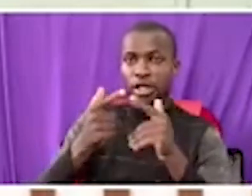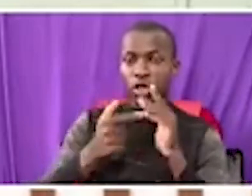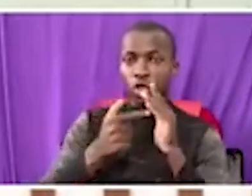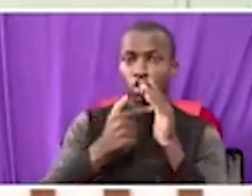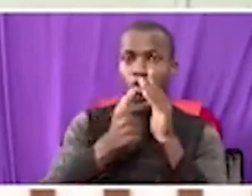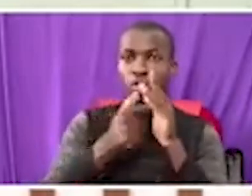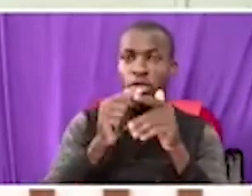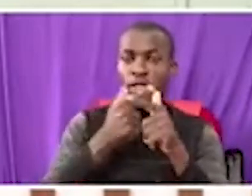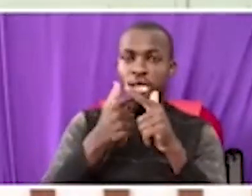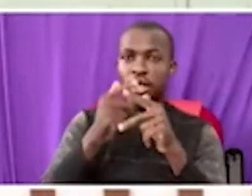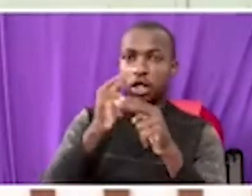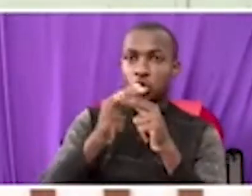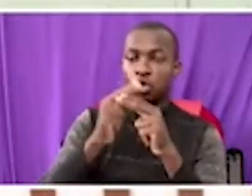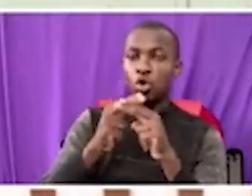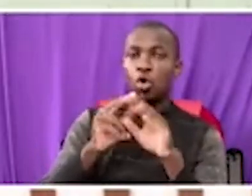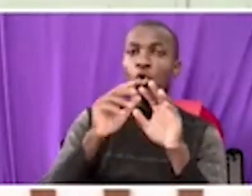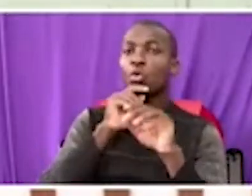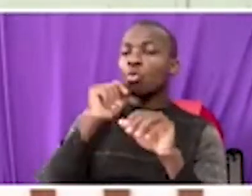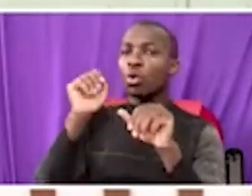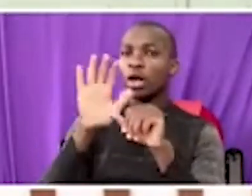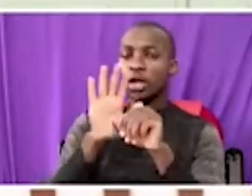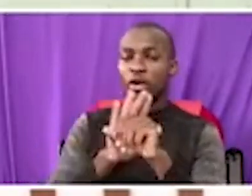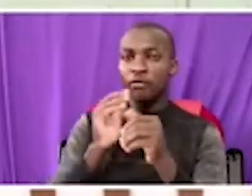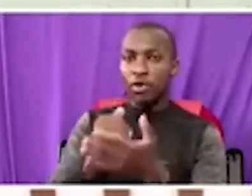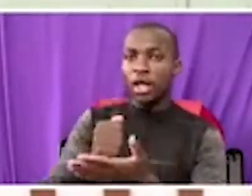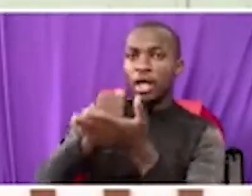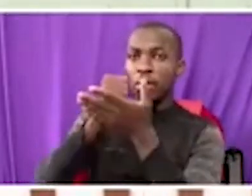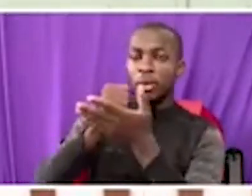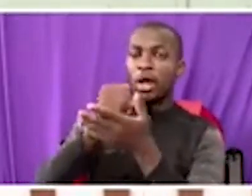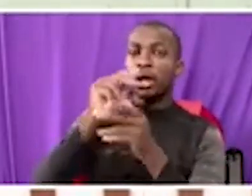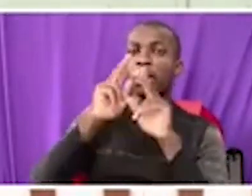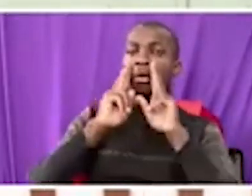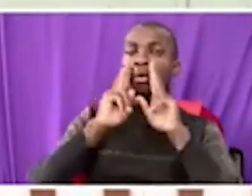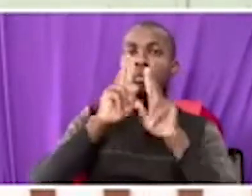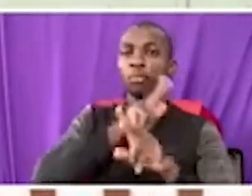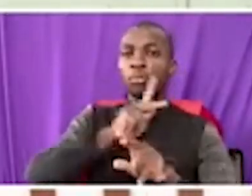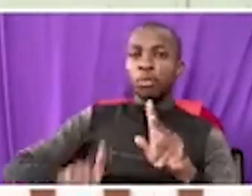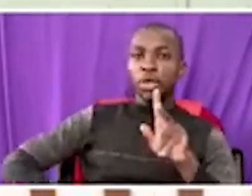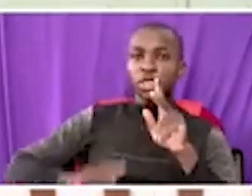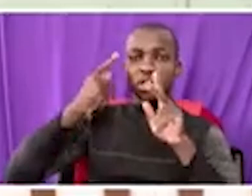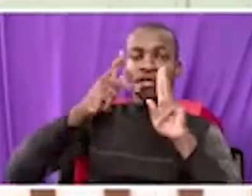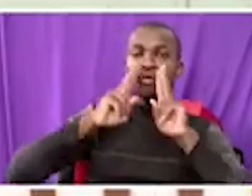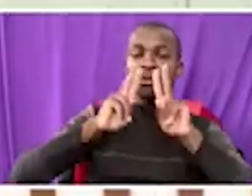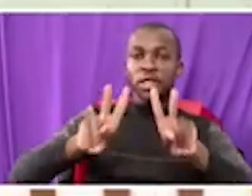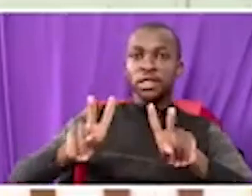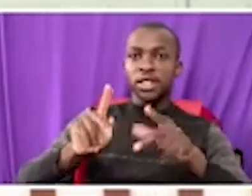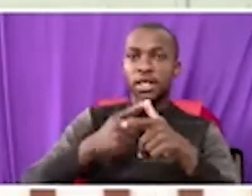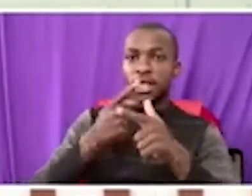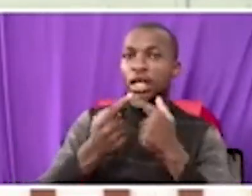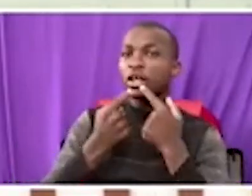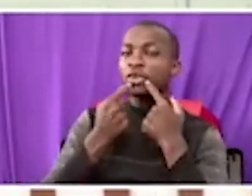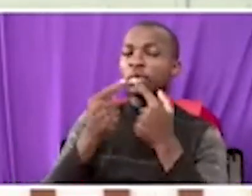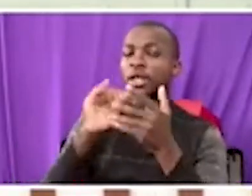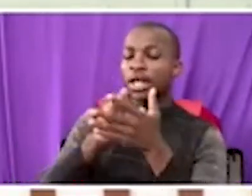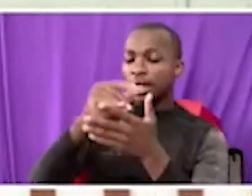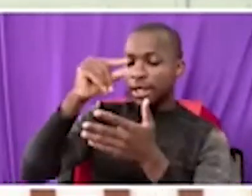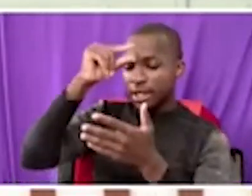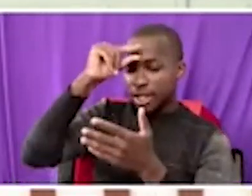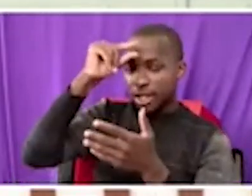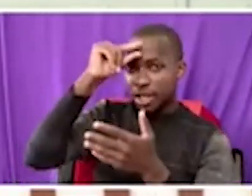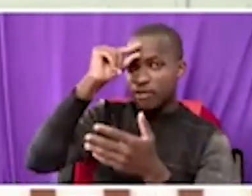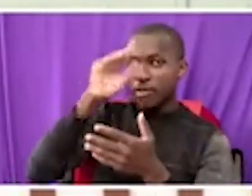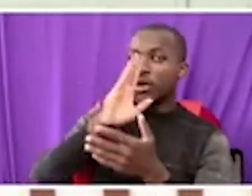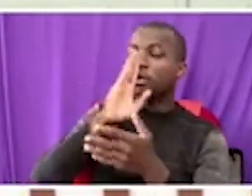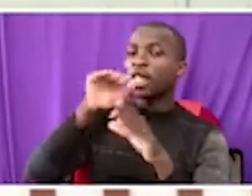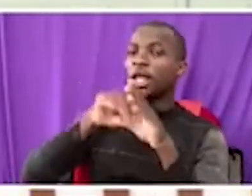He shall be called Wonderful Counselor, Mighty God, Everlasting Father, Prince of Peace. You are being told that the government shall be upon